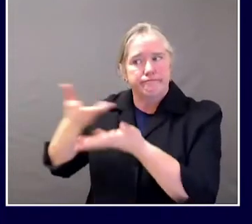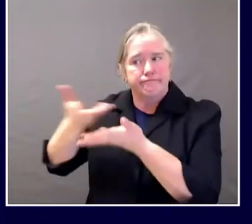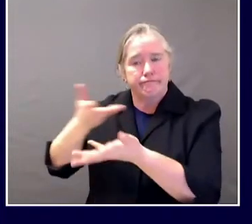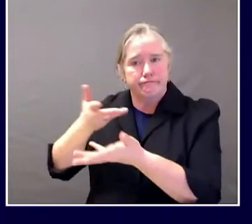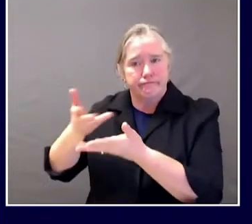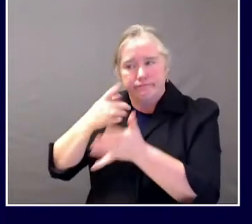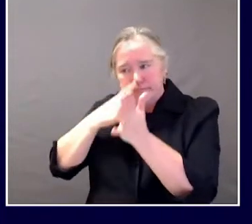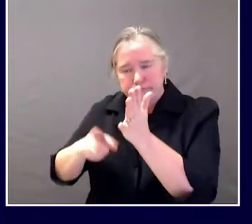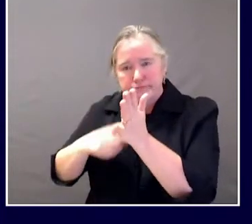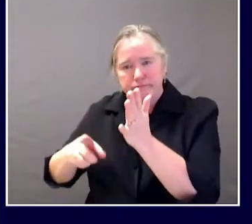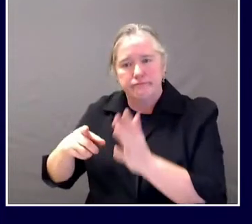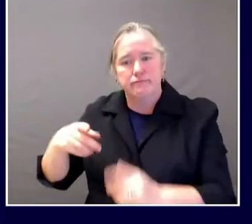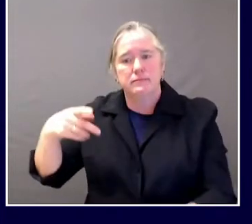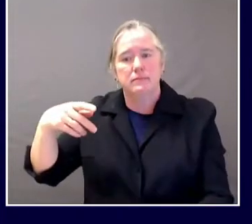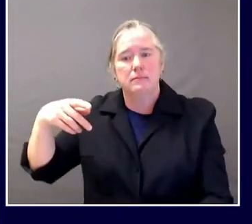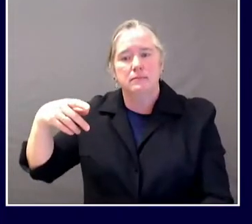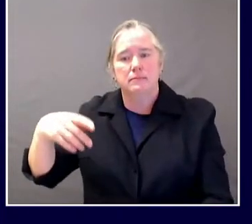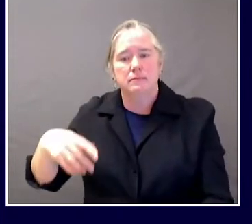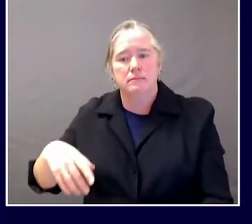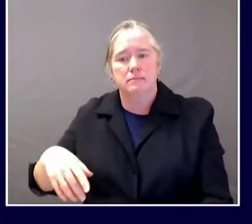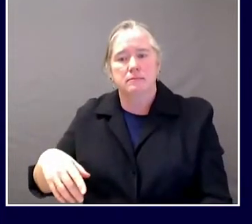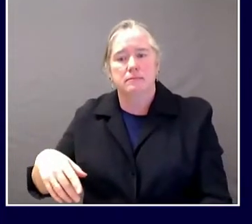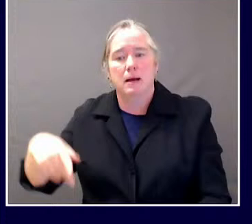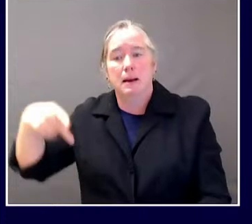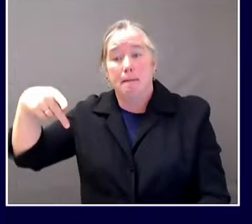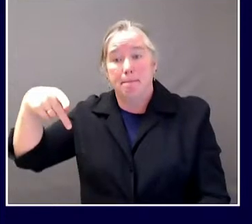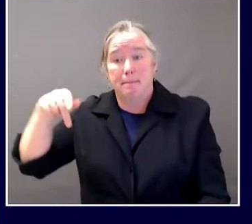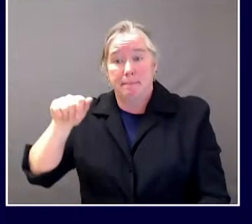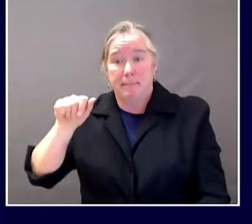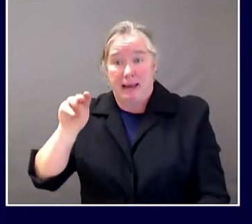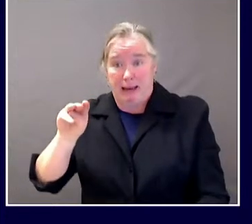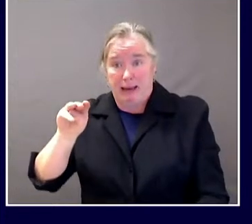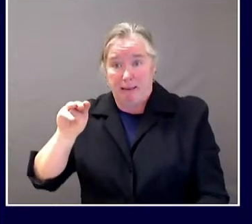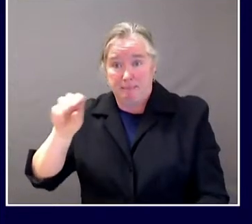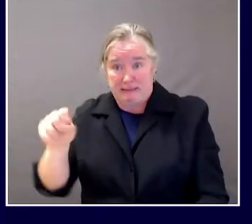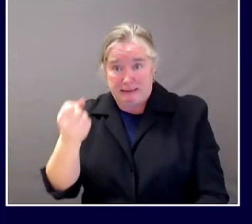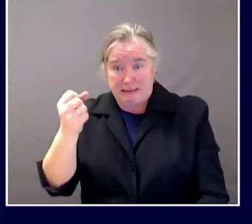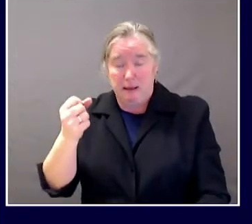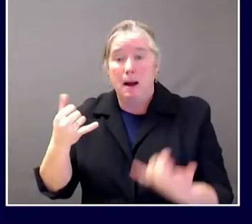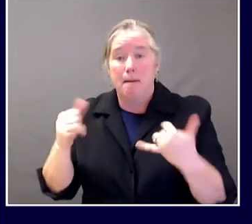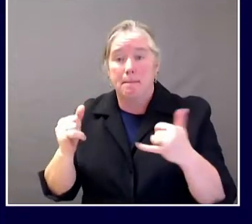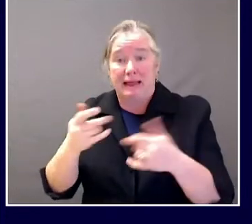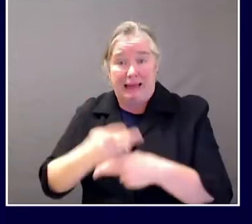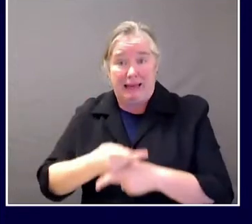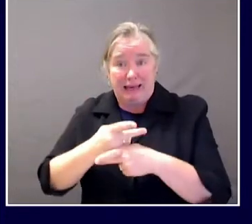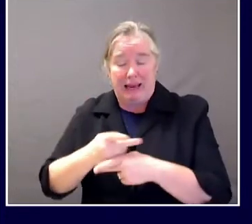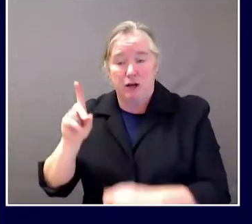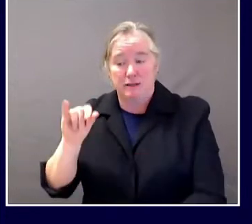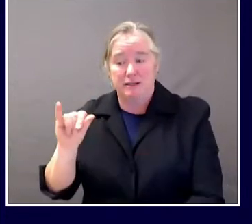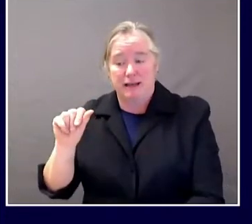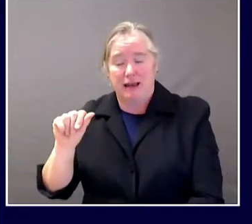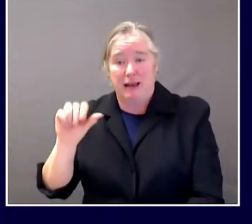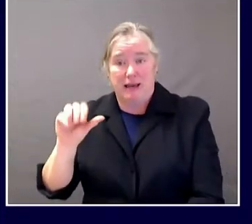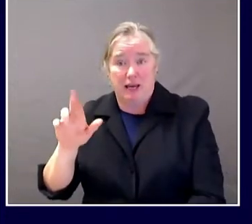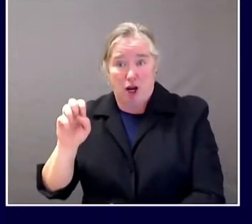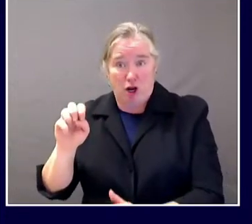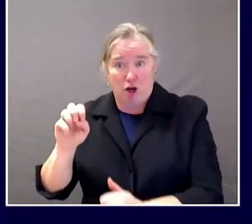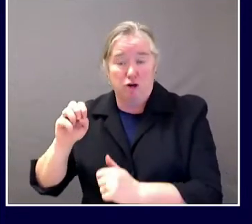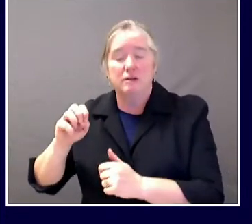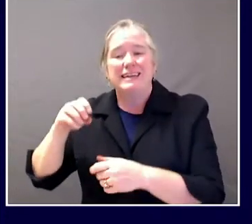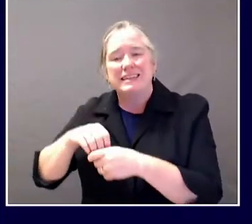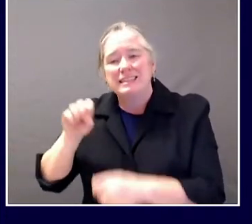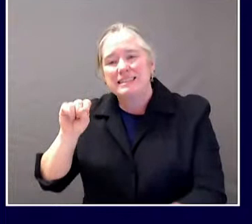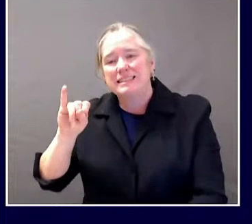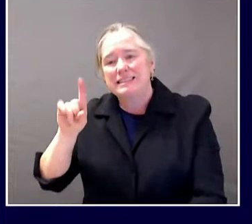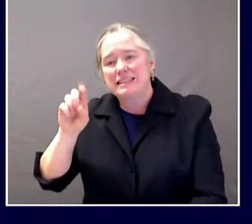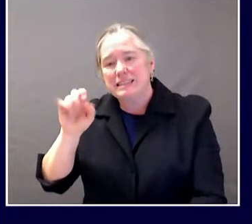into Pam's Play Care Daycare in Sydney, where we are aware of at least 10 cases. Again,